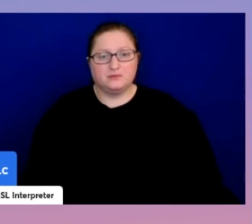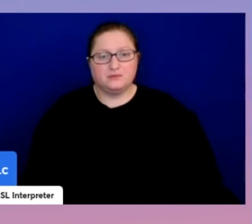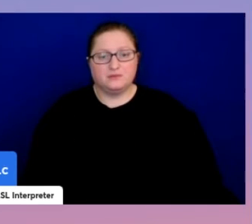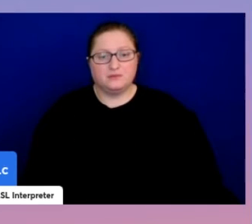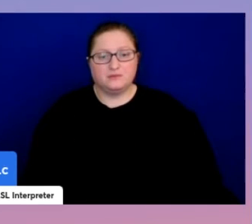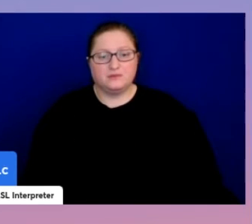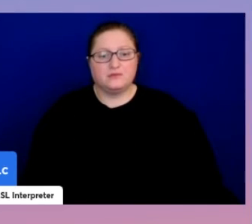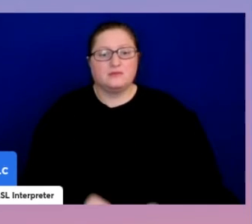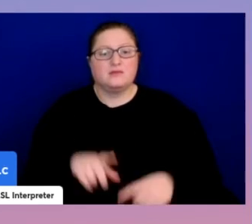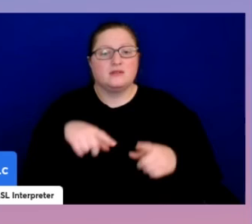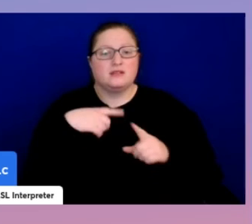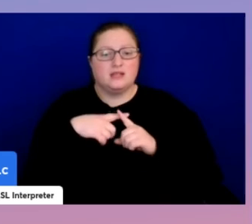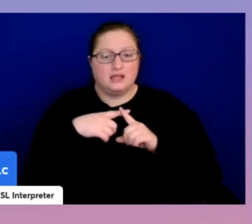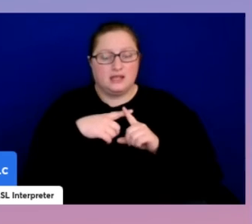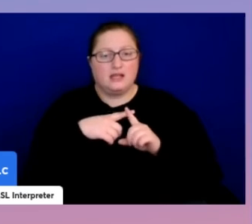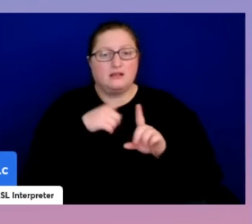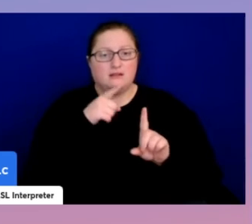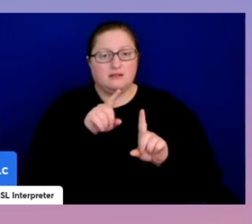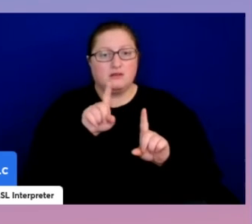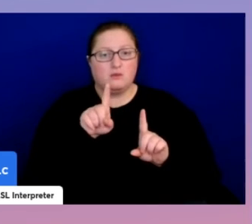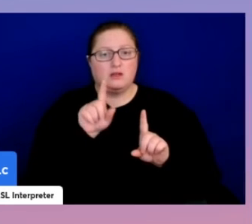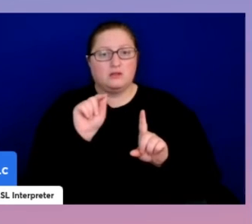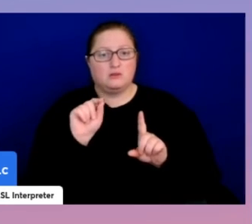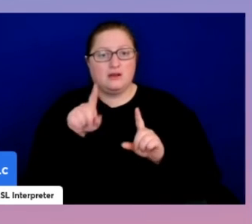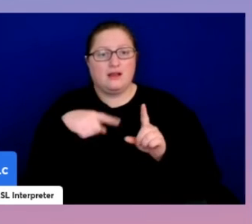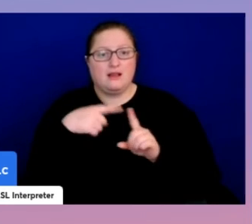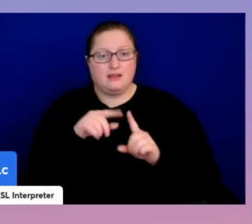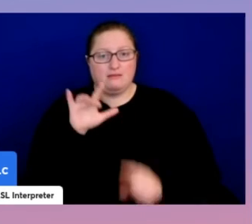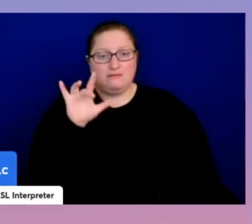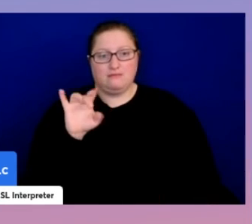3, and then enter.